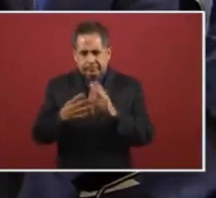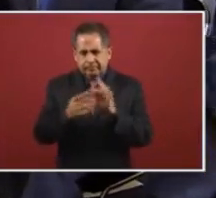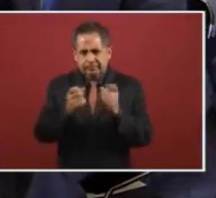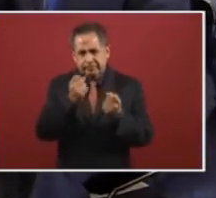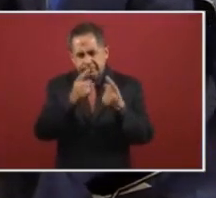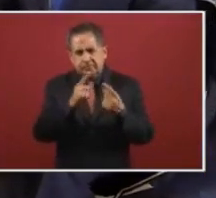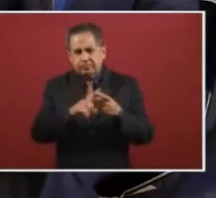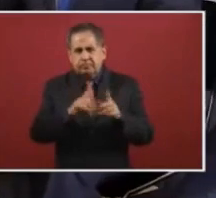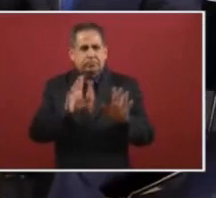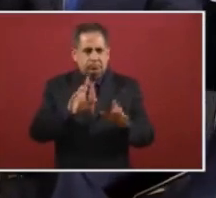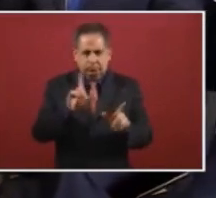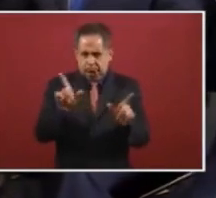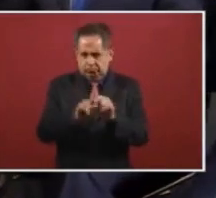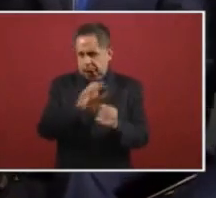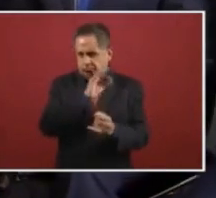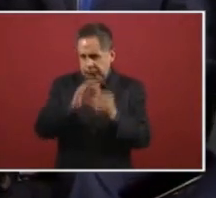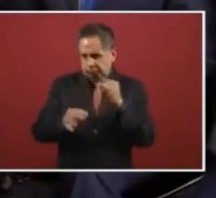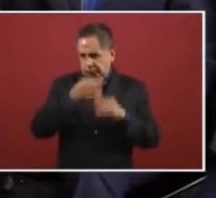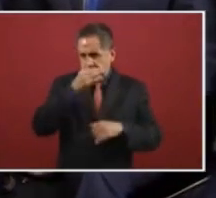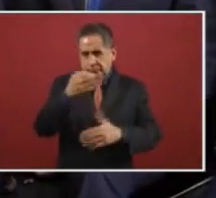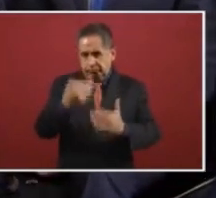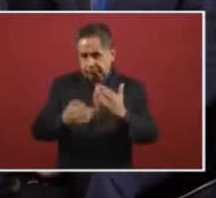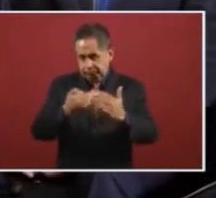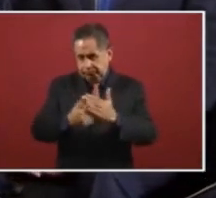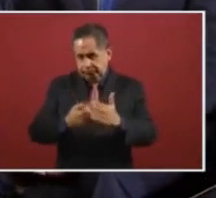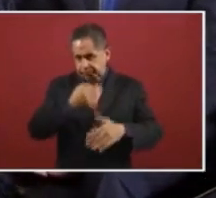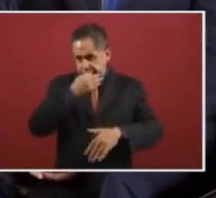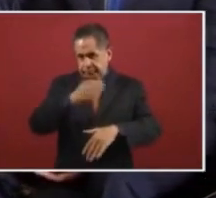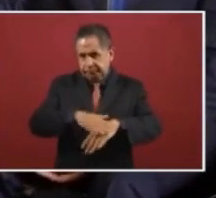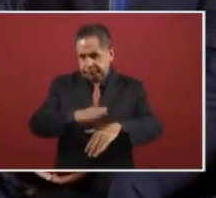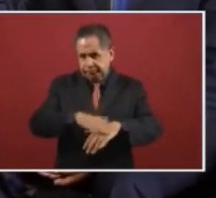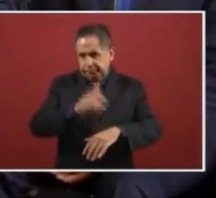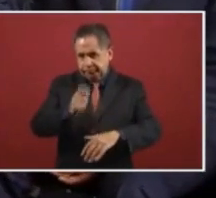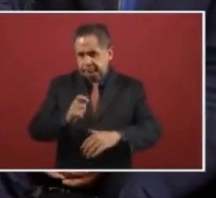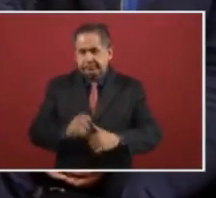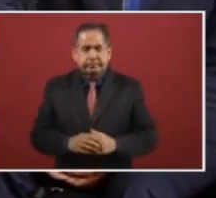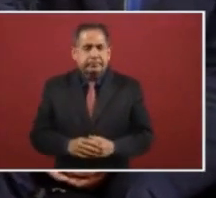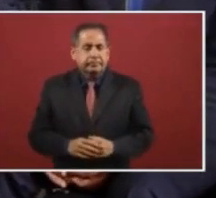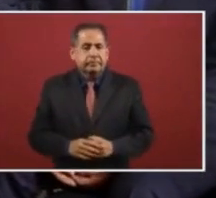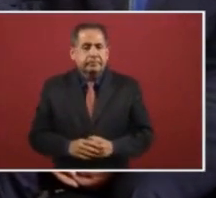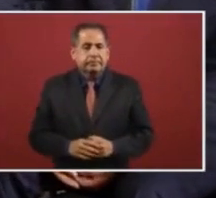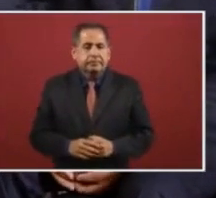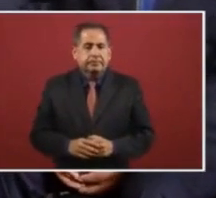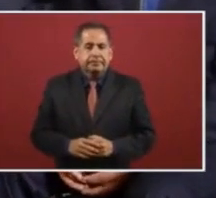economic growth. So what we had pending was to say